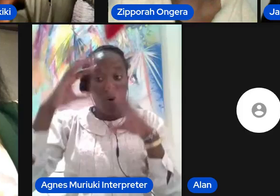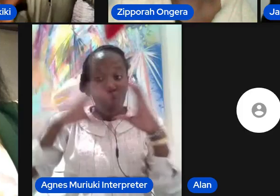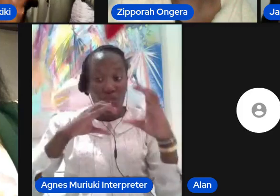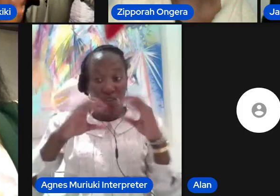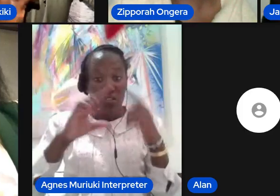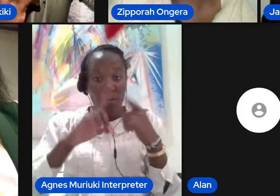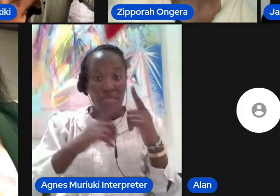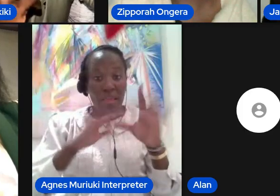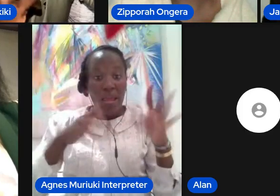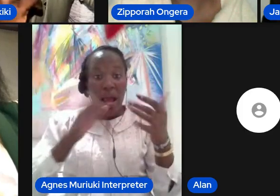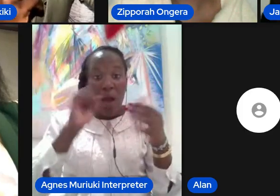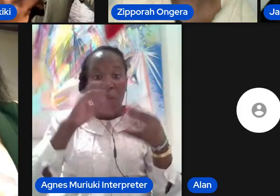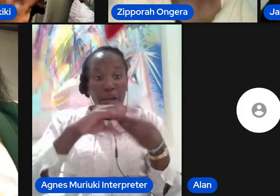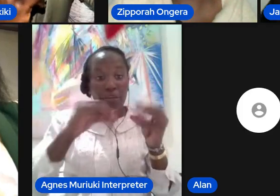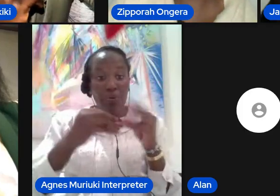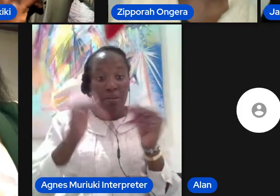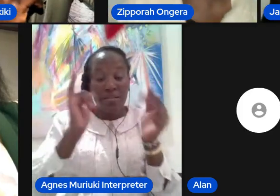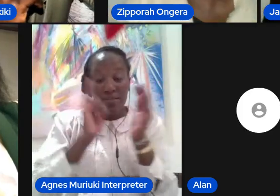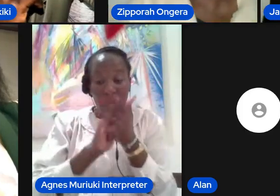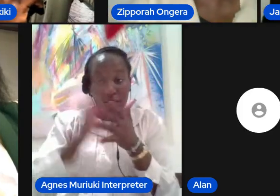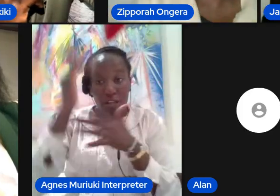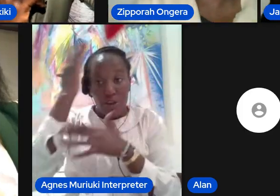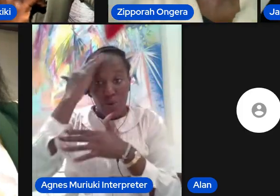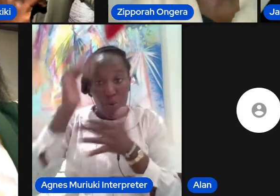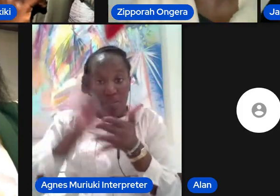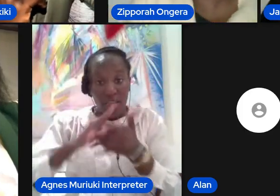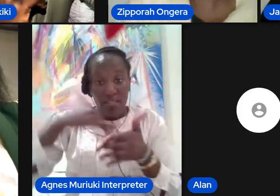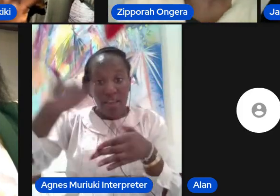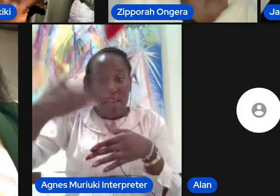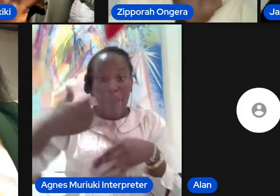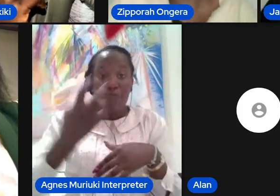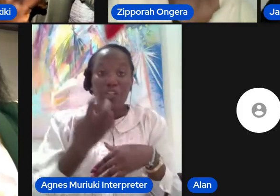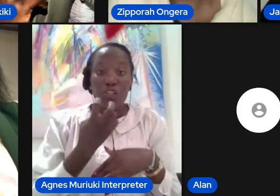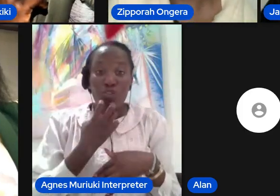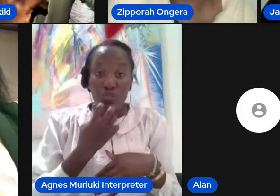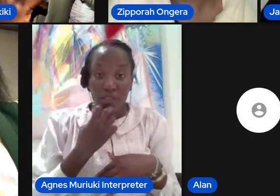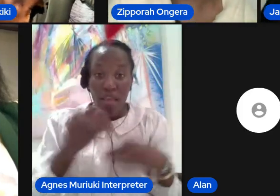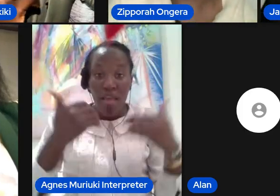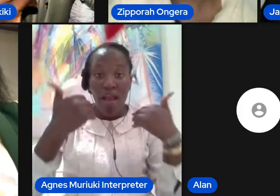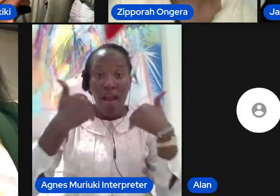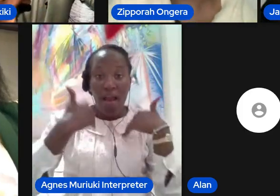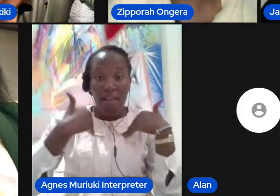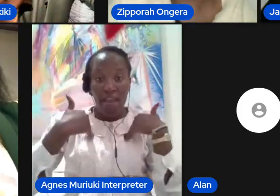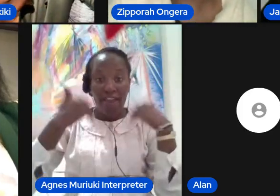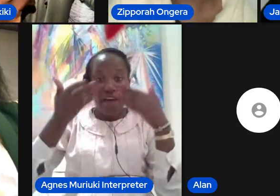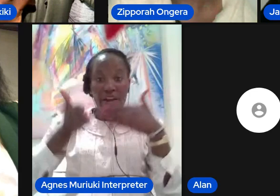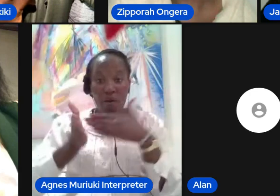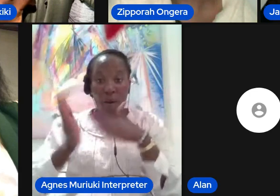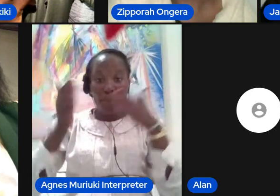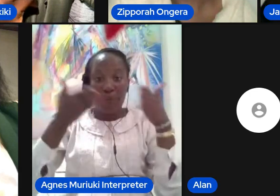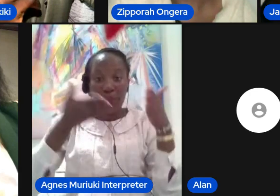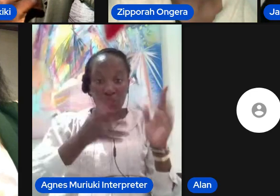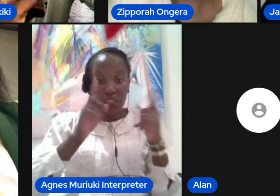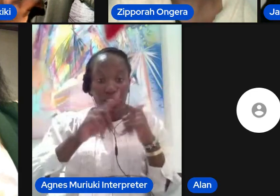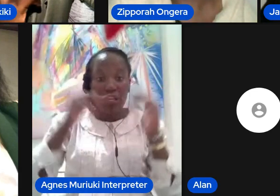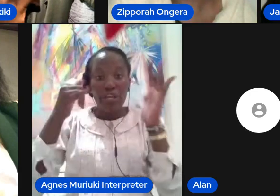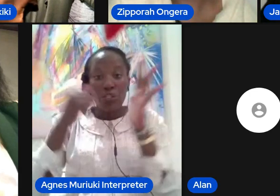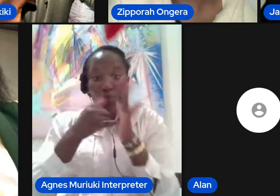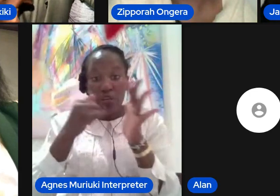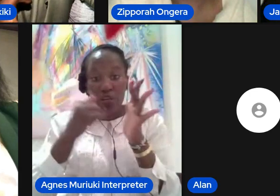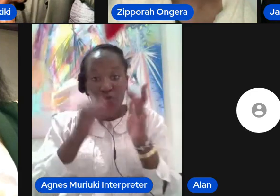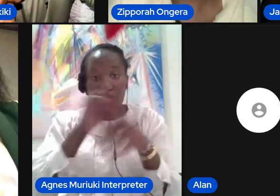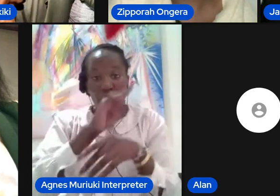can you create that community knowing that every Tuesday I have a chance to engage Zipporah, to